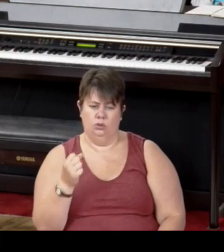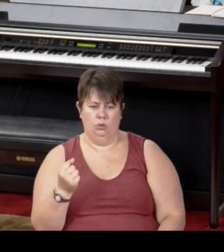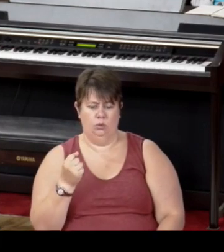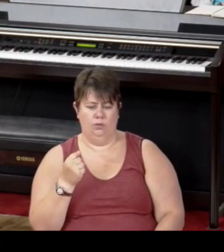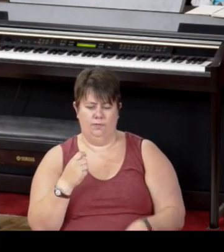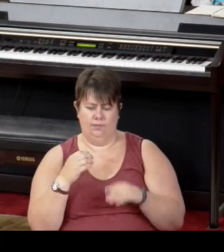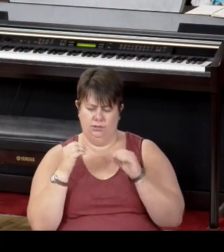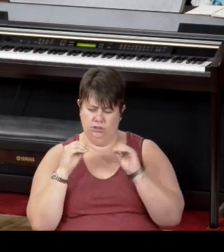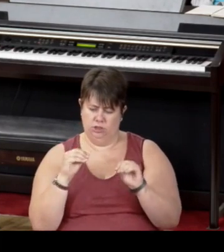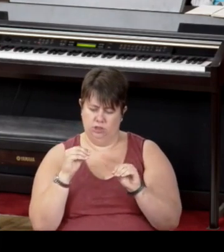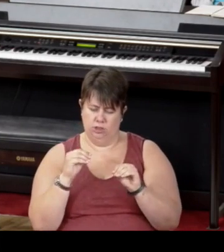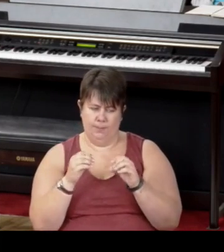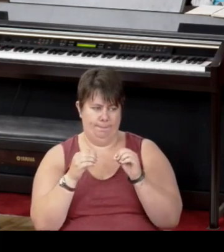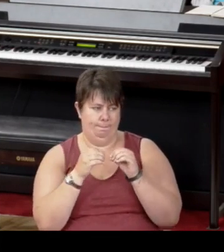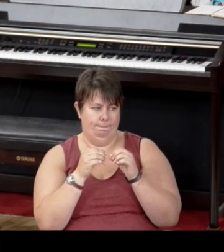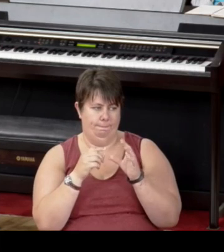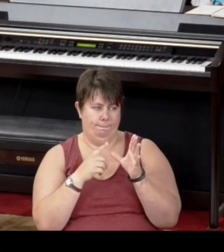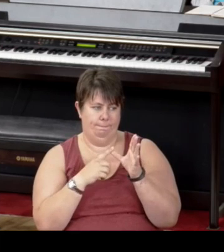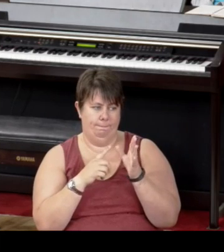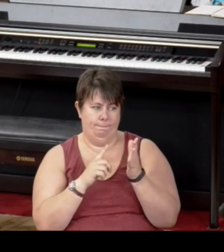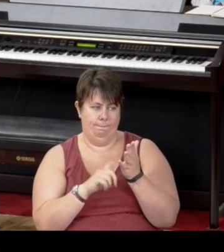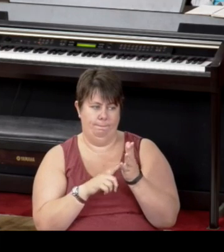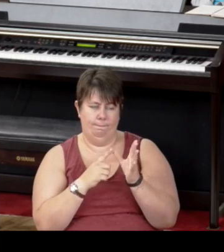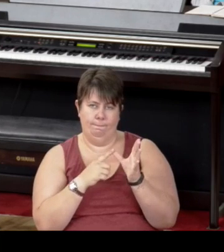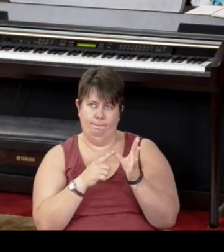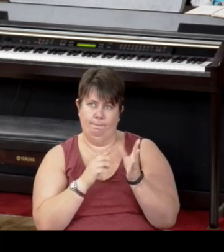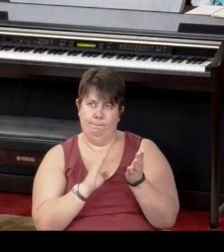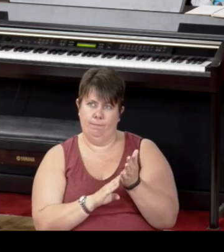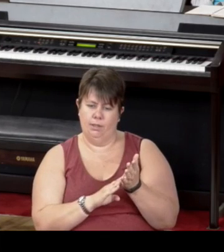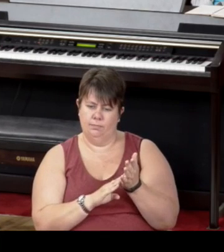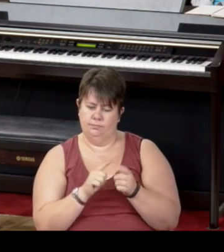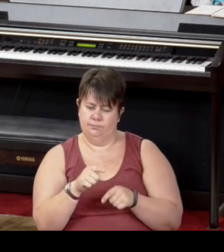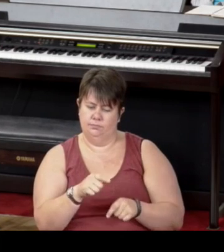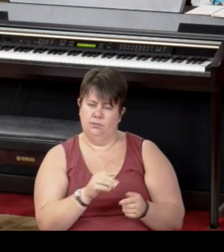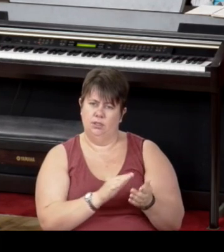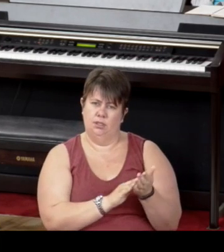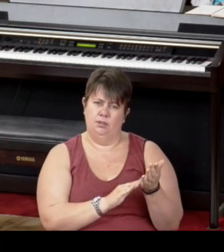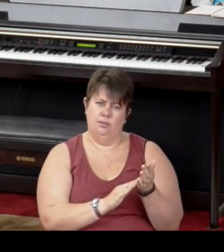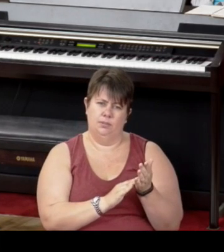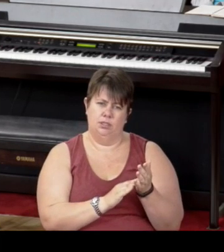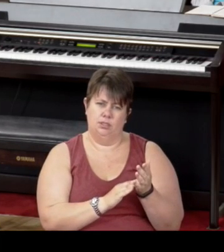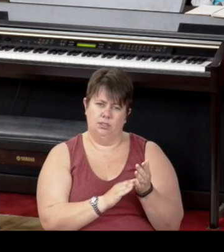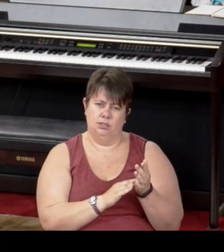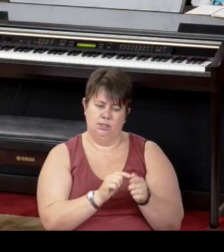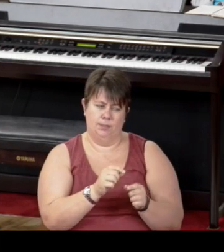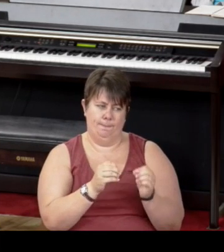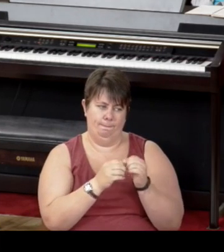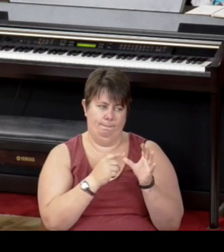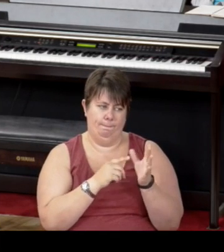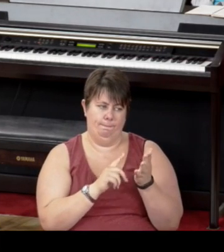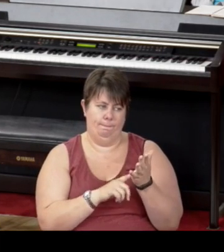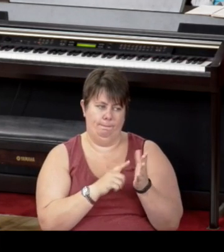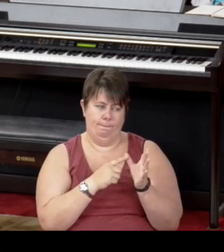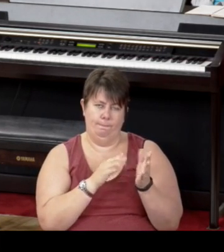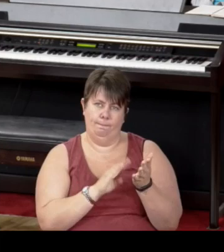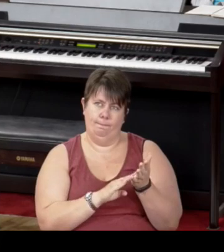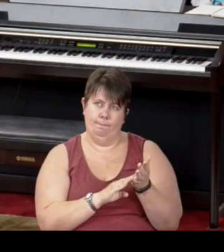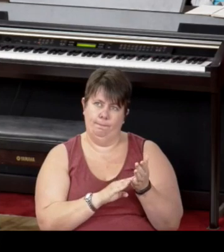Balaam, which is a wee bit of an obscure reference to an Old Testament prophet.